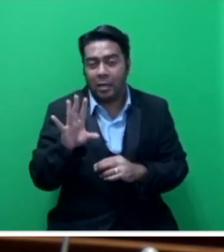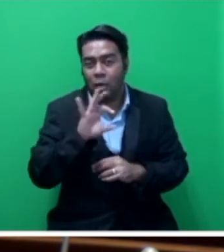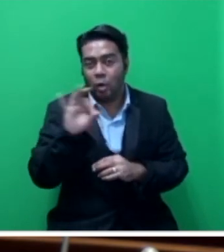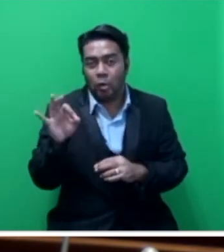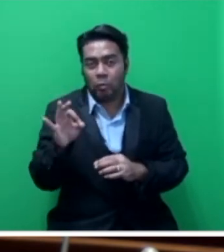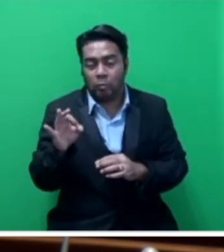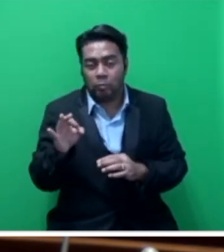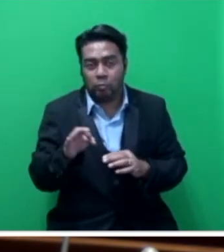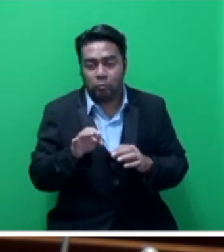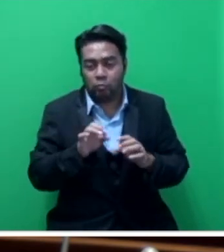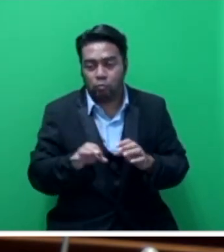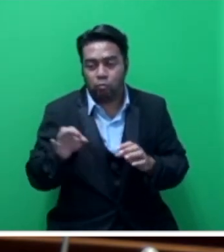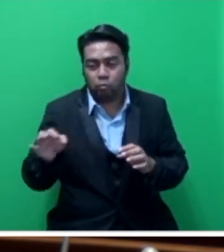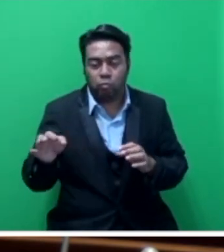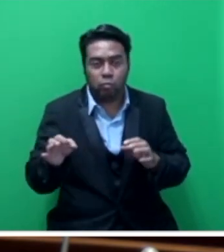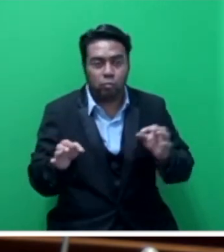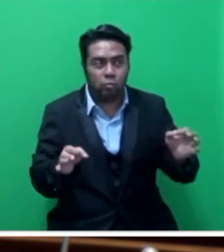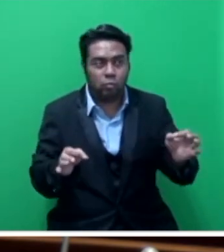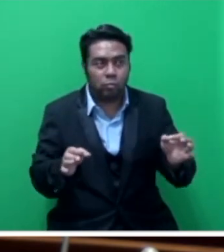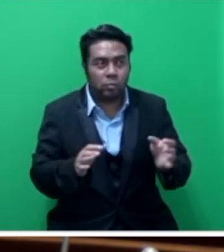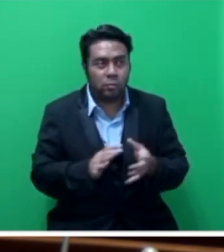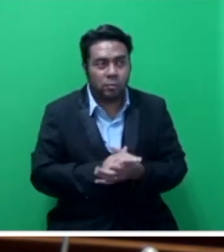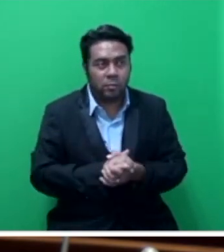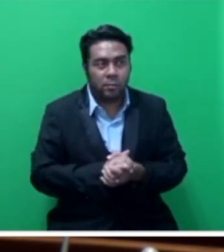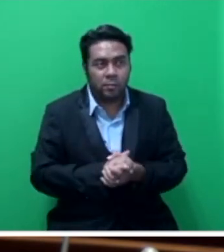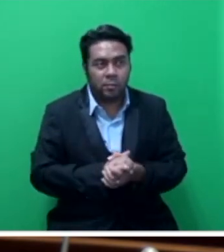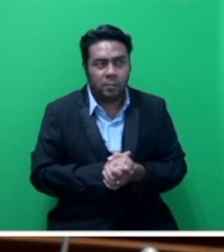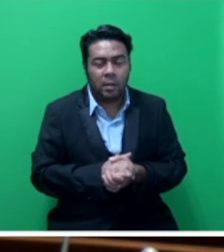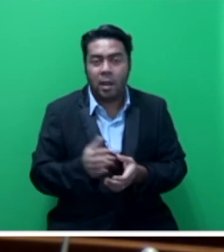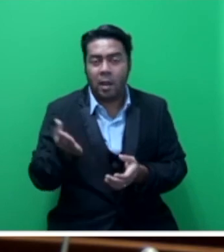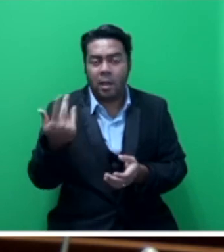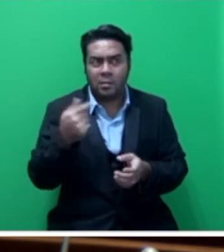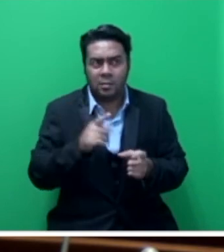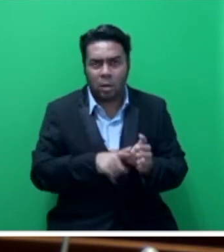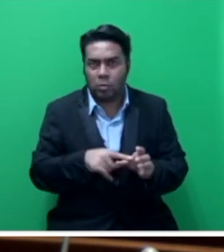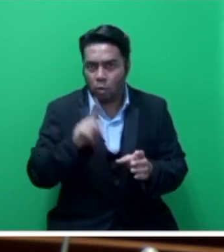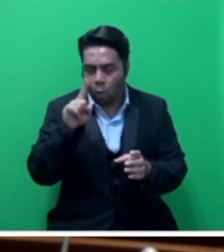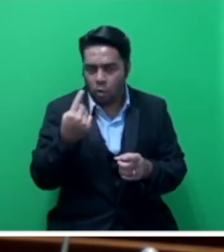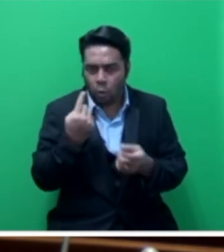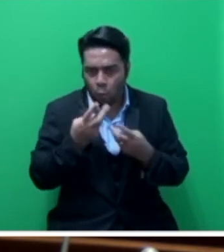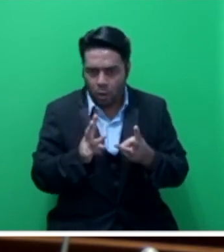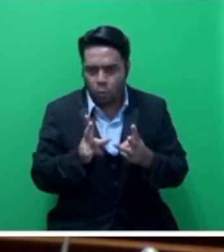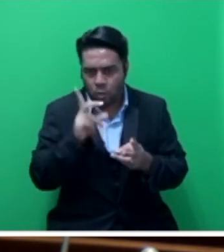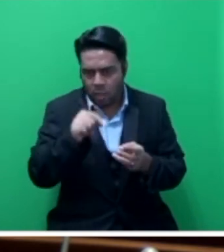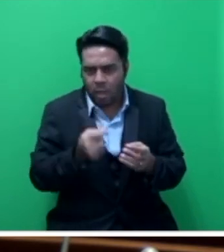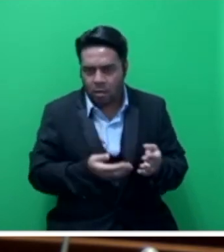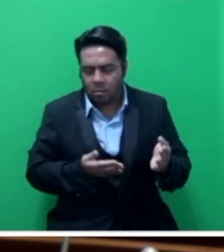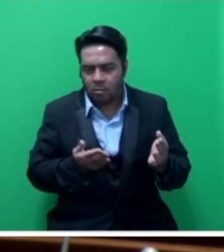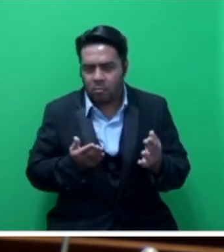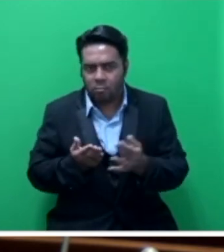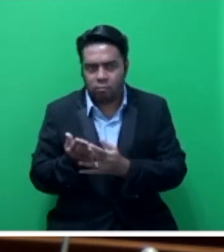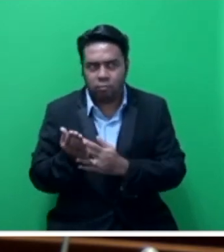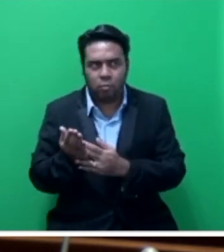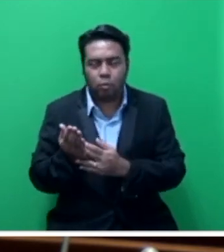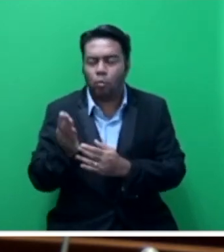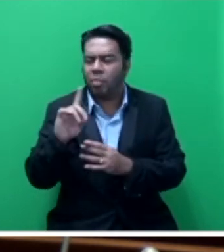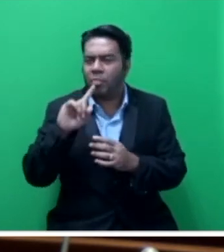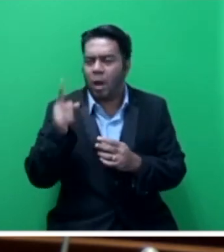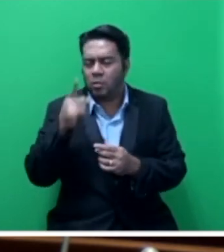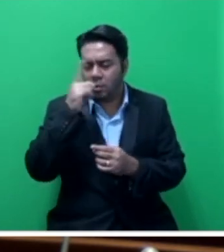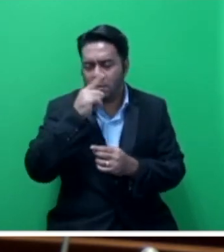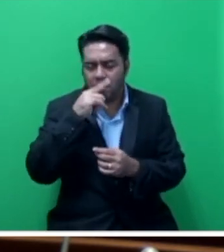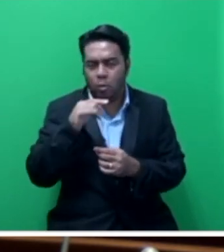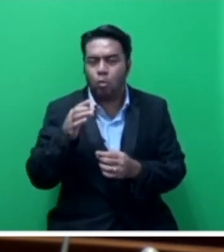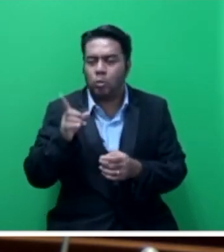which I've actually mentioned earlier on last year, sir, which is the only means to access goods and services to thousands of Fijians in the maritime